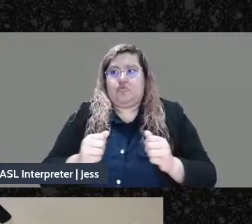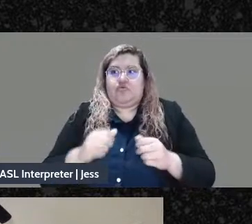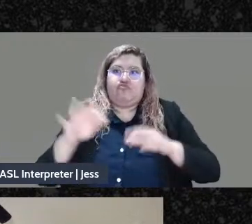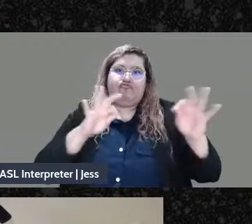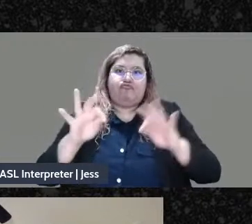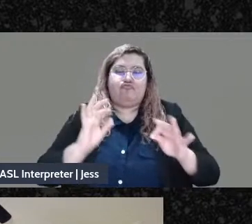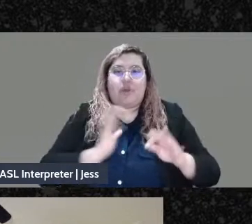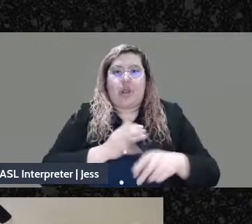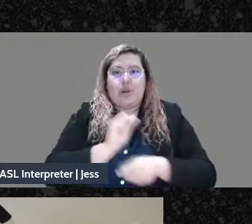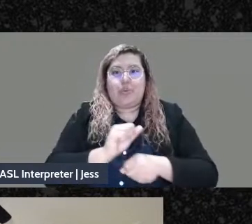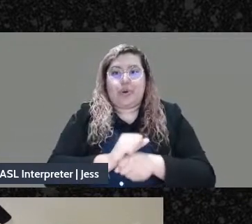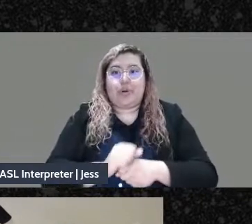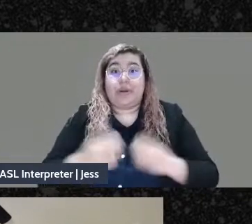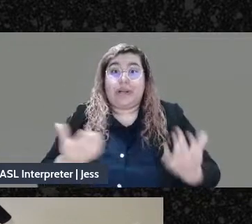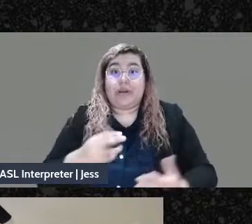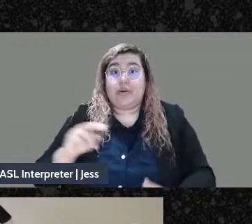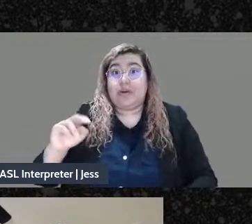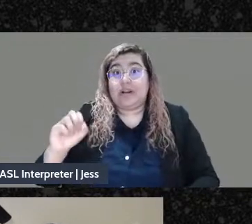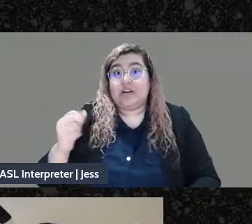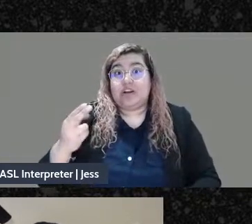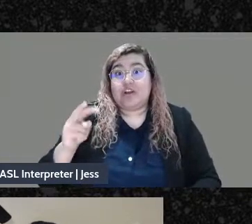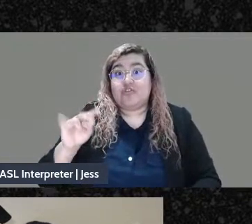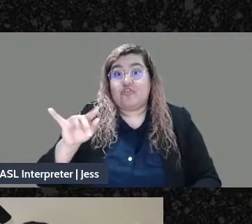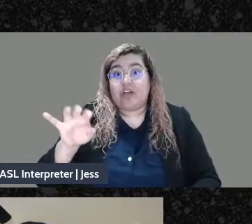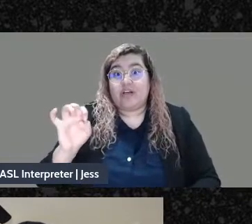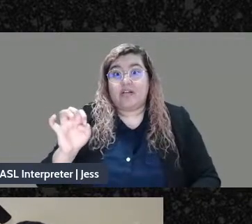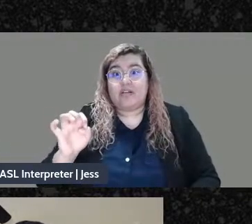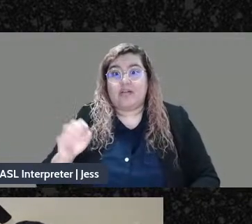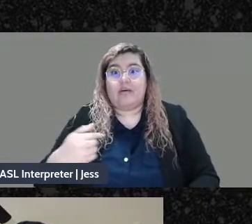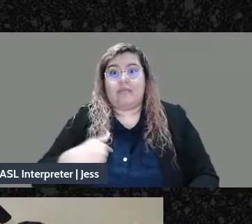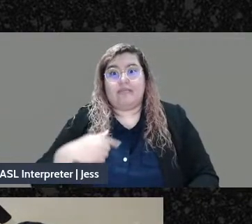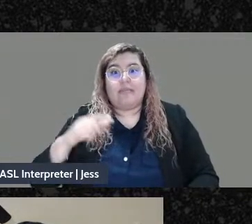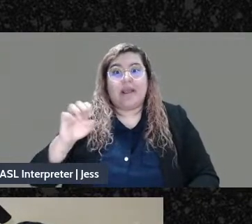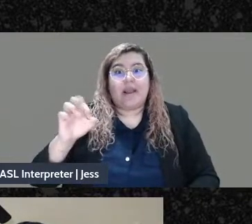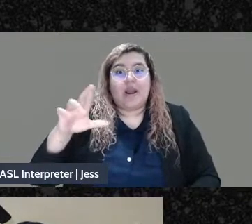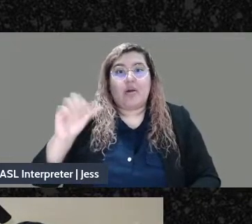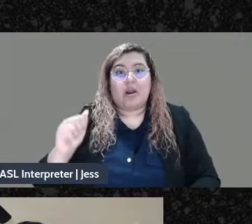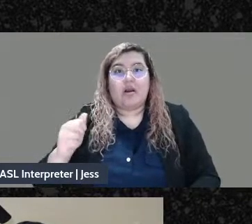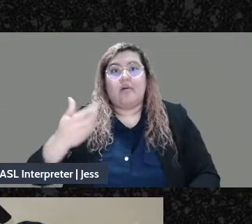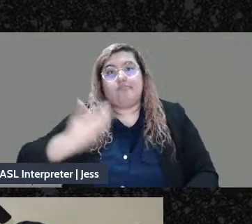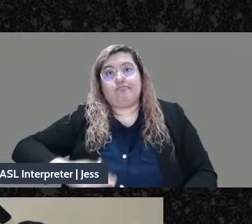been doing in Nashville. And so I'm Erica. I'm Black. I